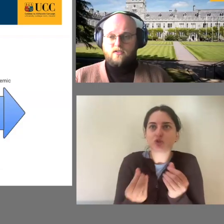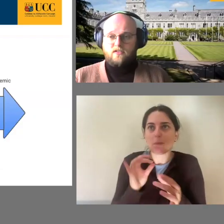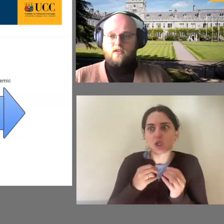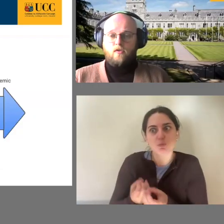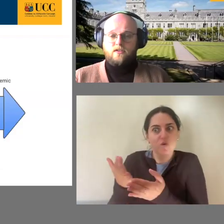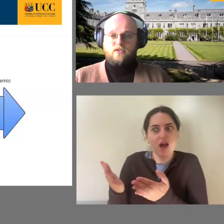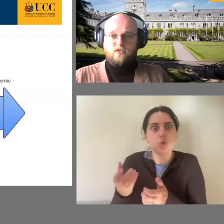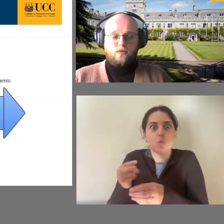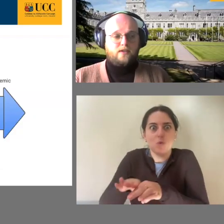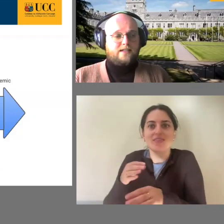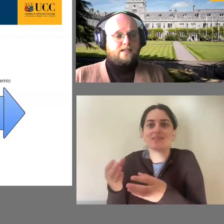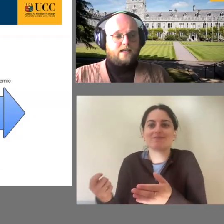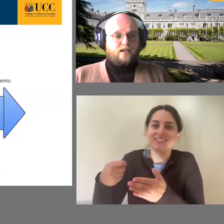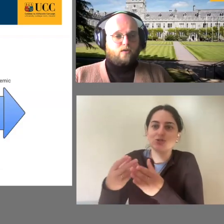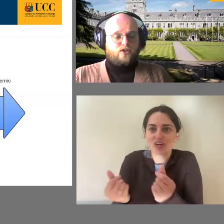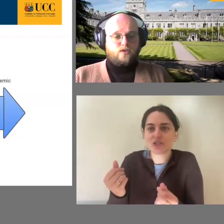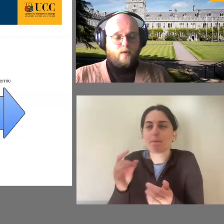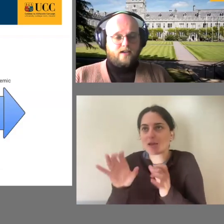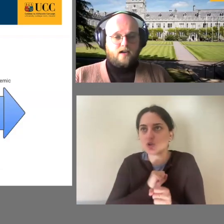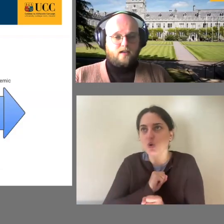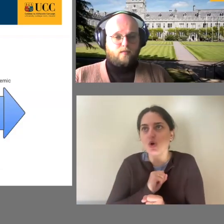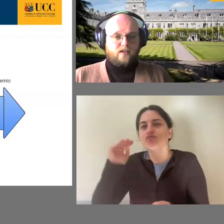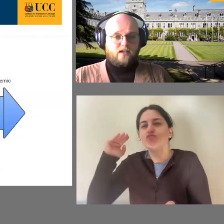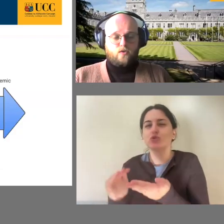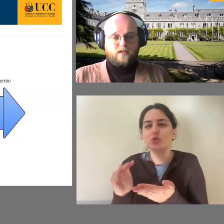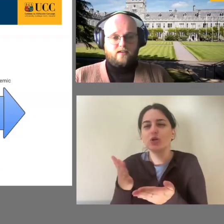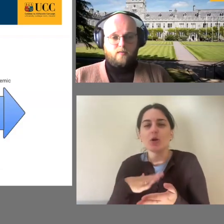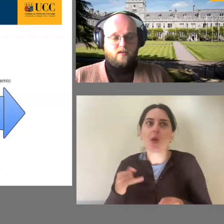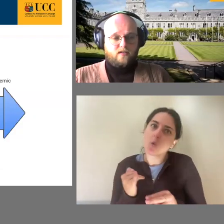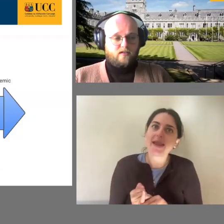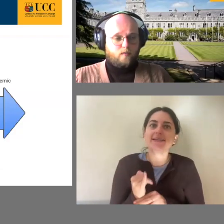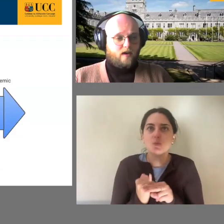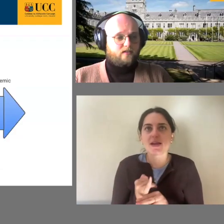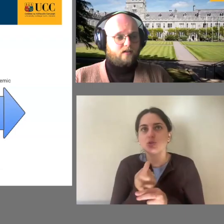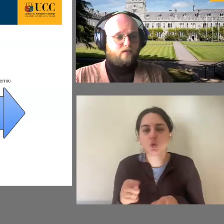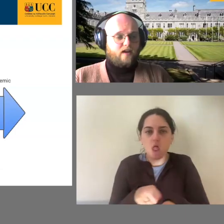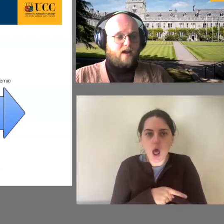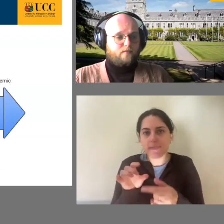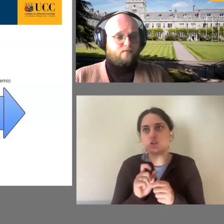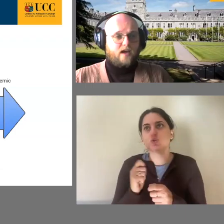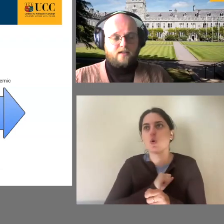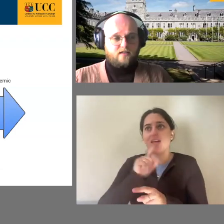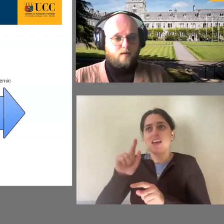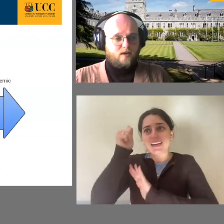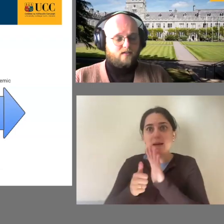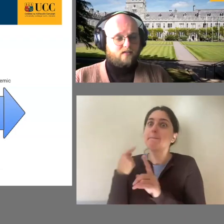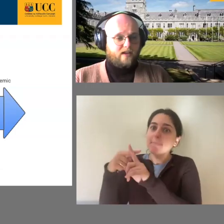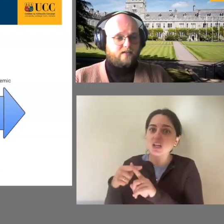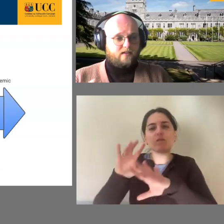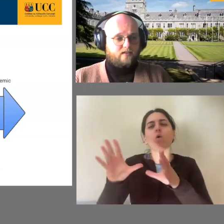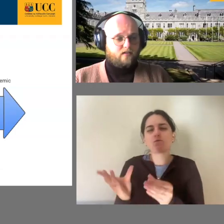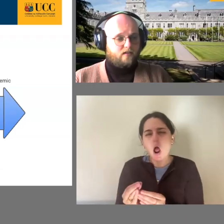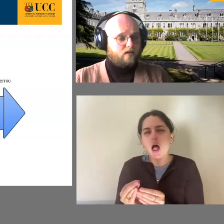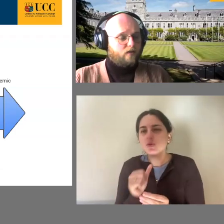additional resources in order to, reduce wait times, ensure that experiences are positive, and these kind of pieces.